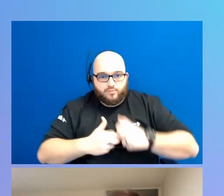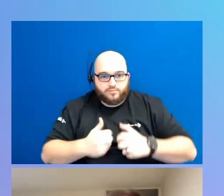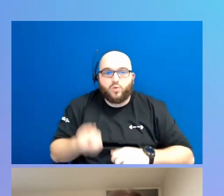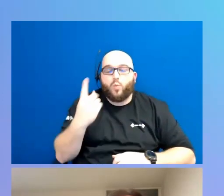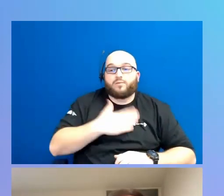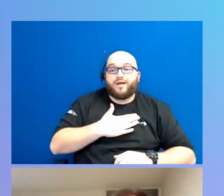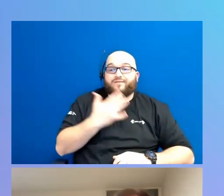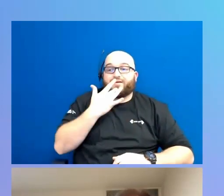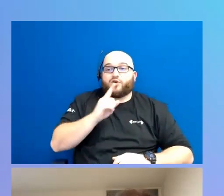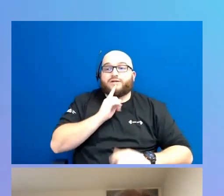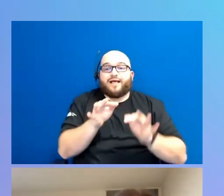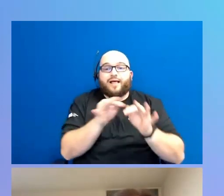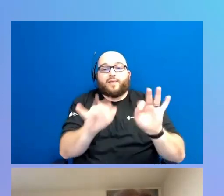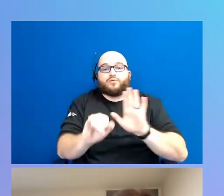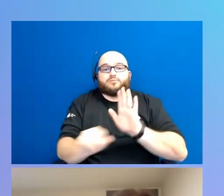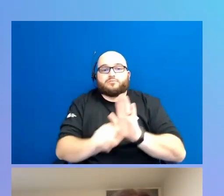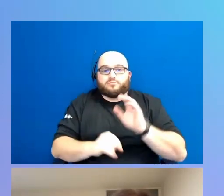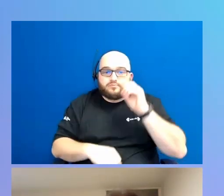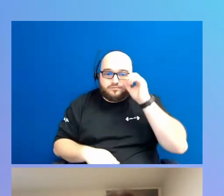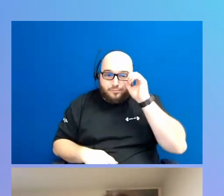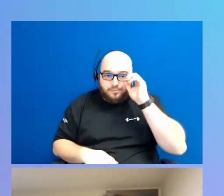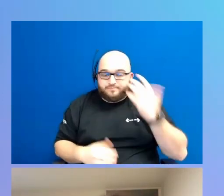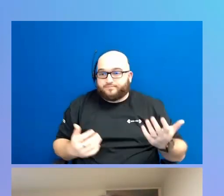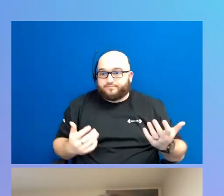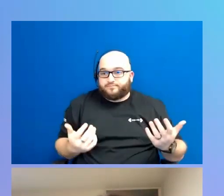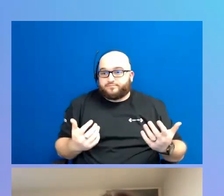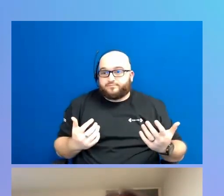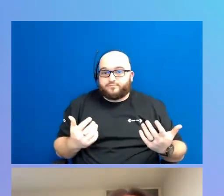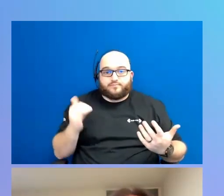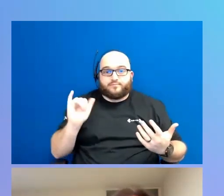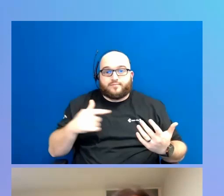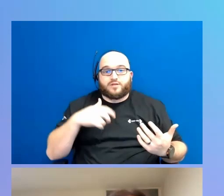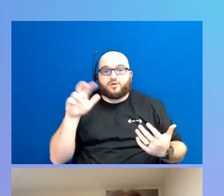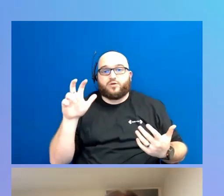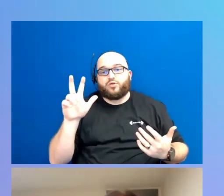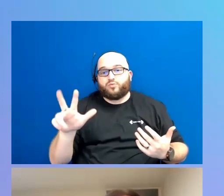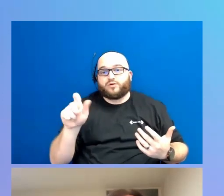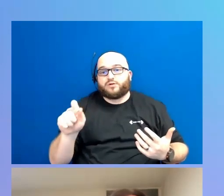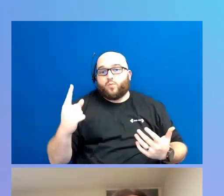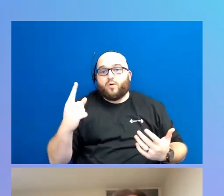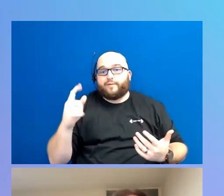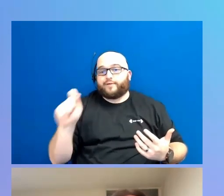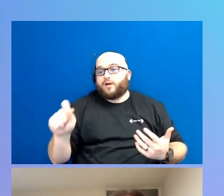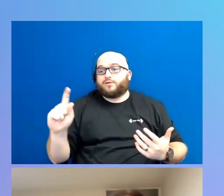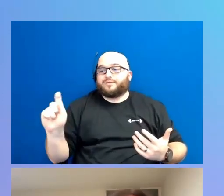is language identification. In WCAG, that's under the 3.1.x series.